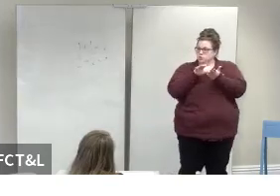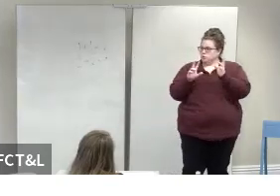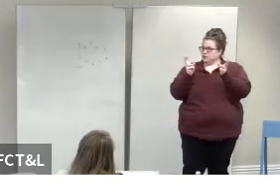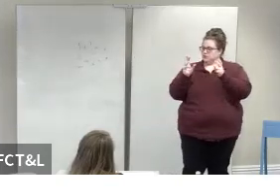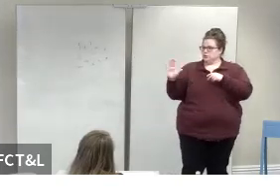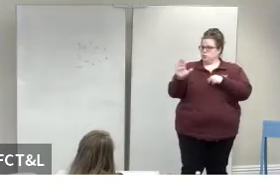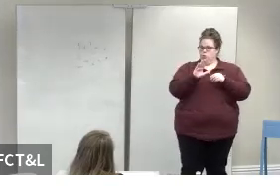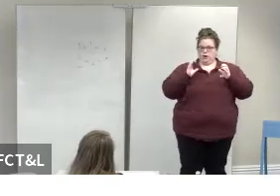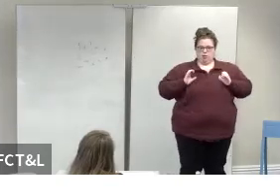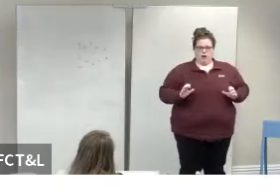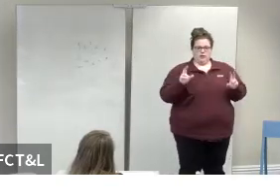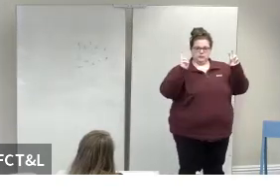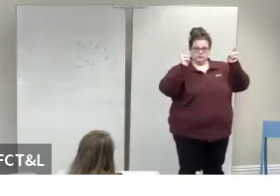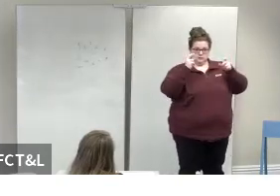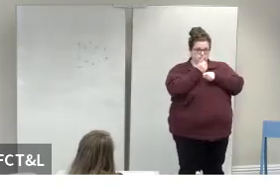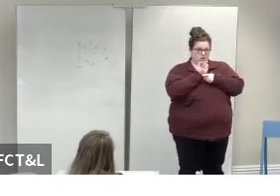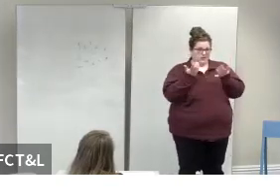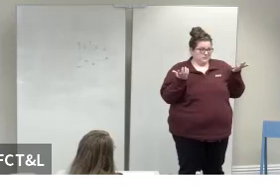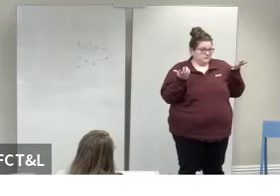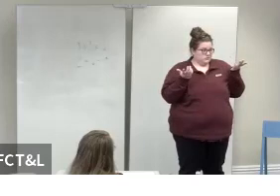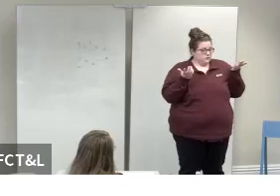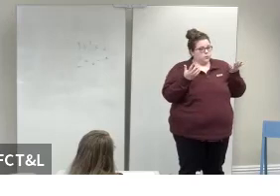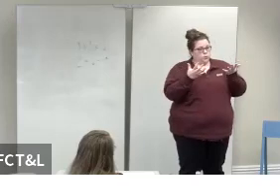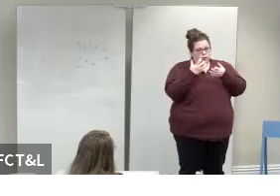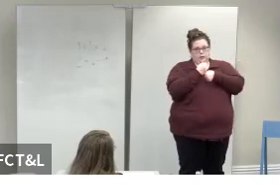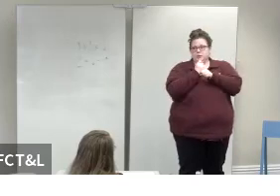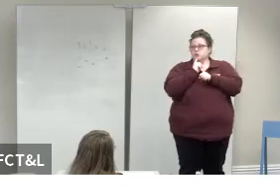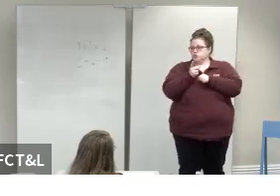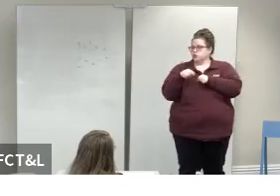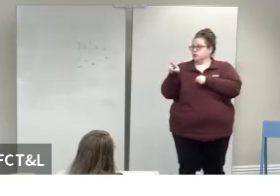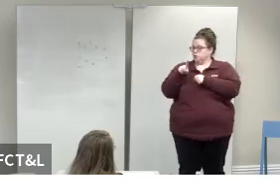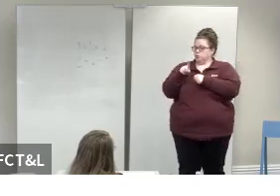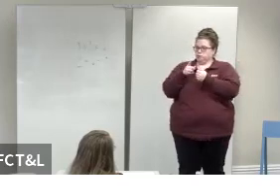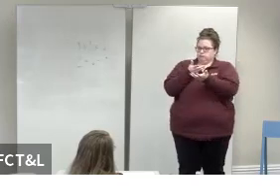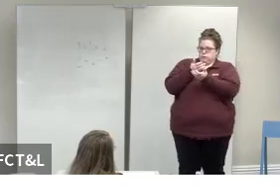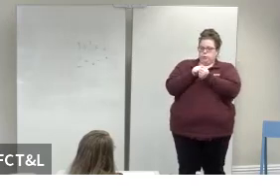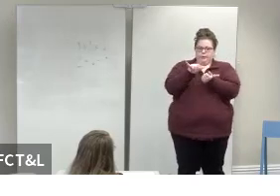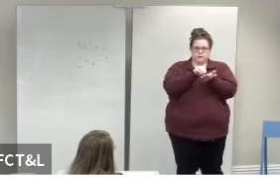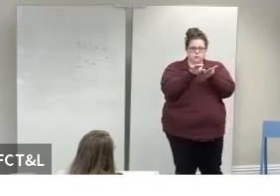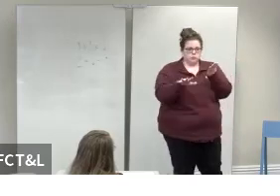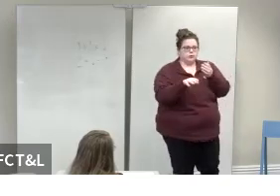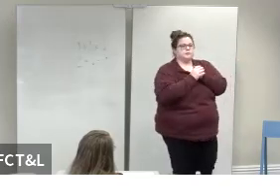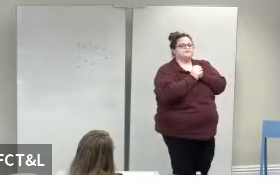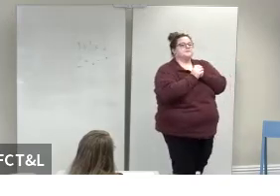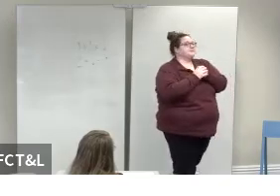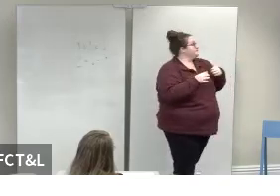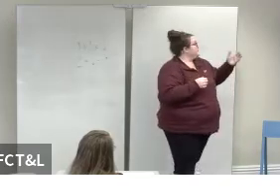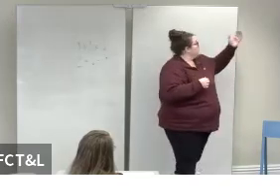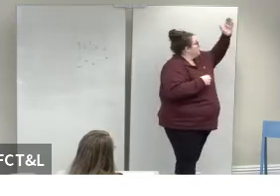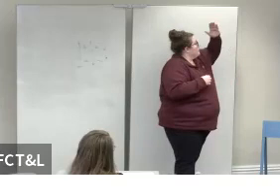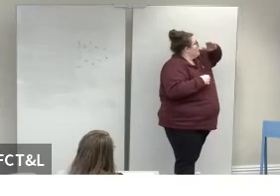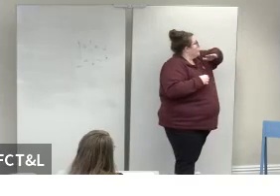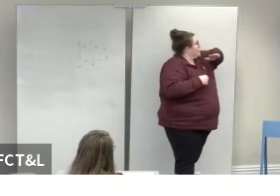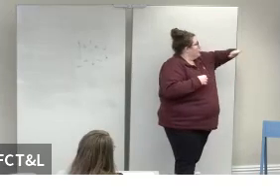conversation directly to them. So the students are our clients, right? So we want to make sure we serve those clients